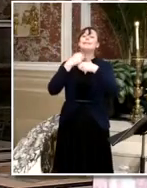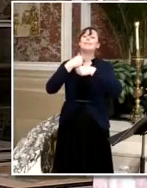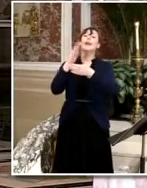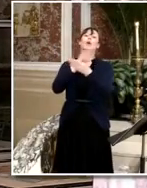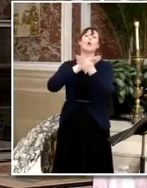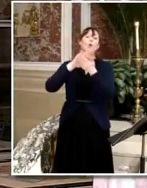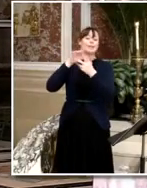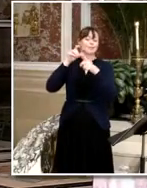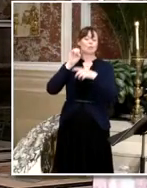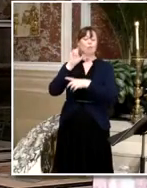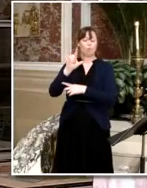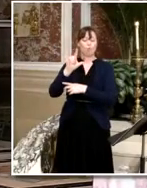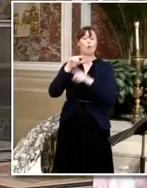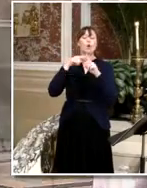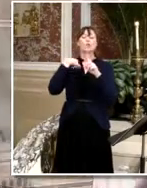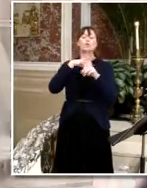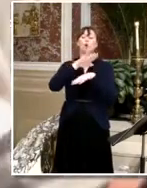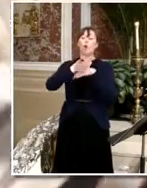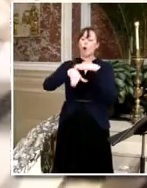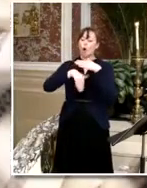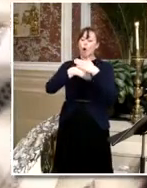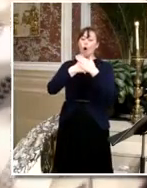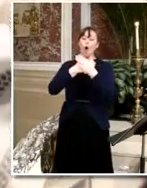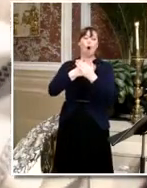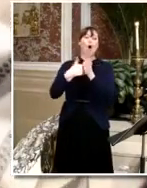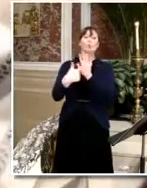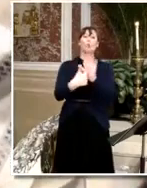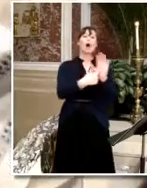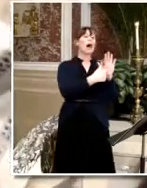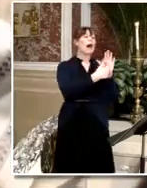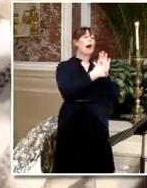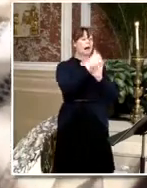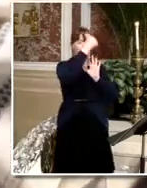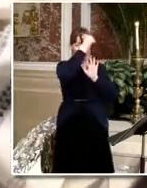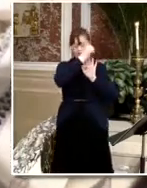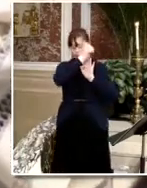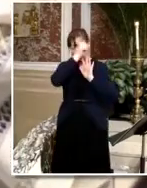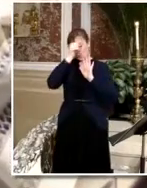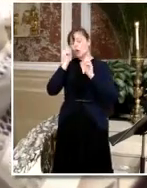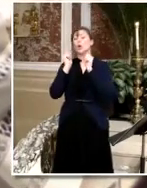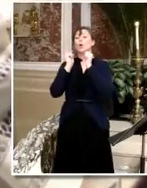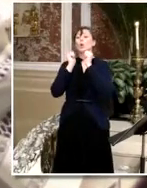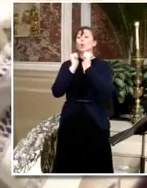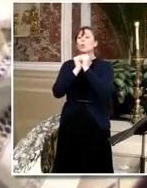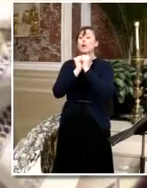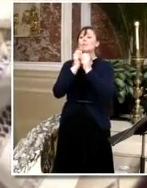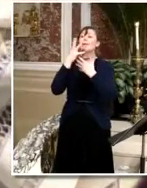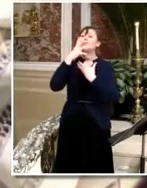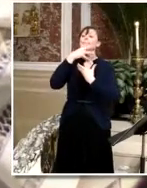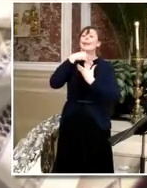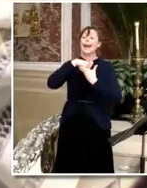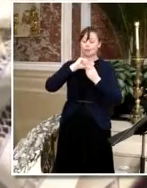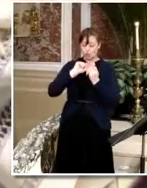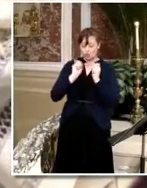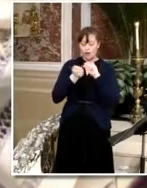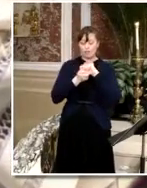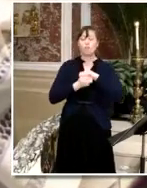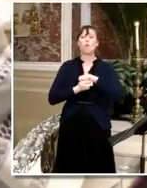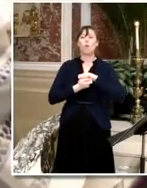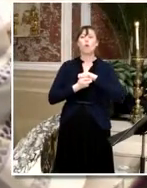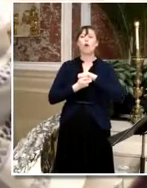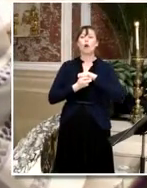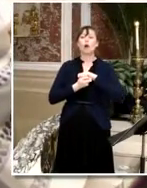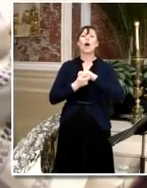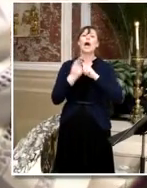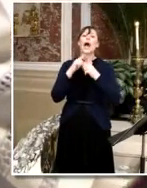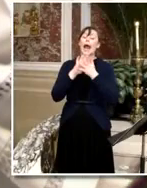oil, so that all who are outwardly anointed with it may be inwardly transformed and come